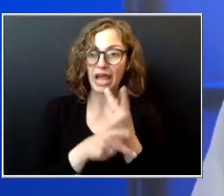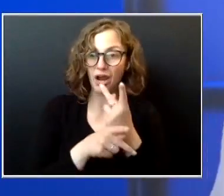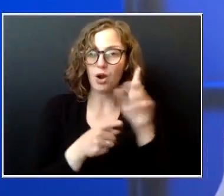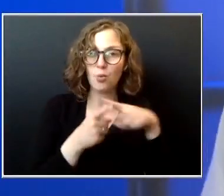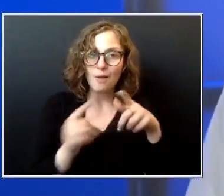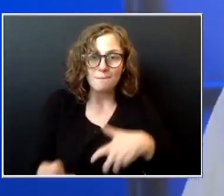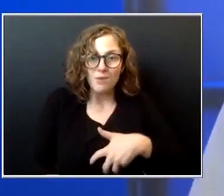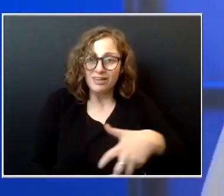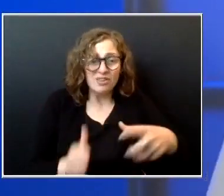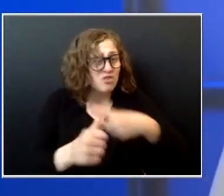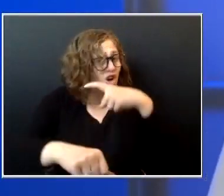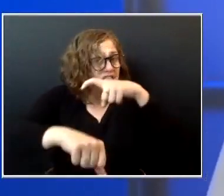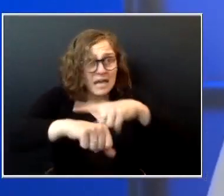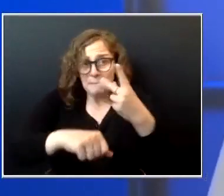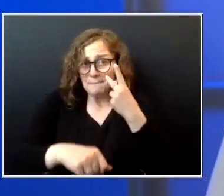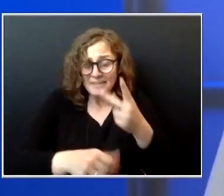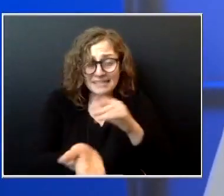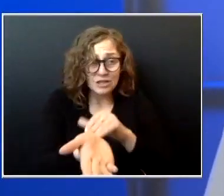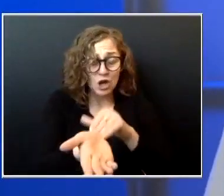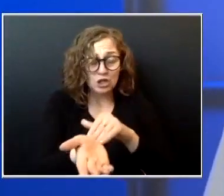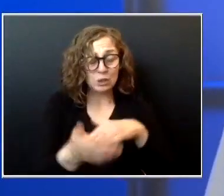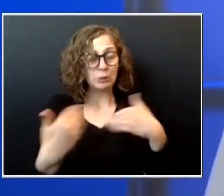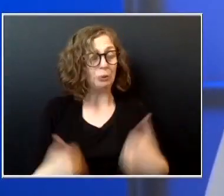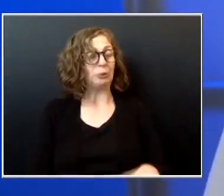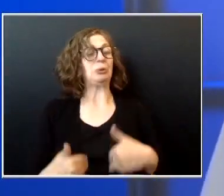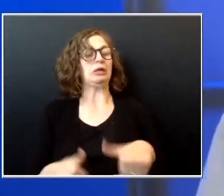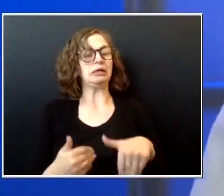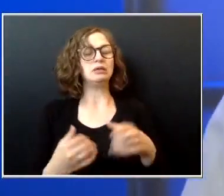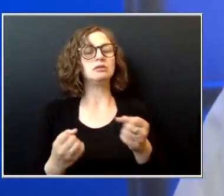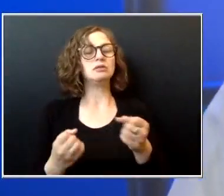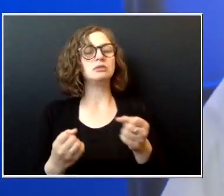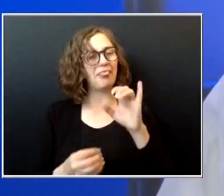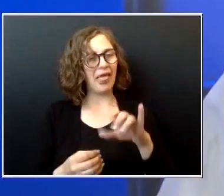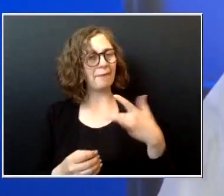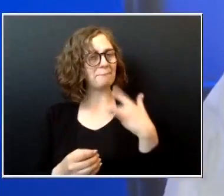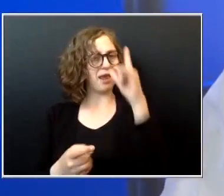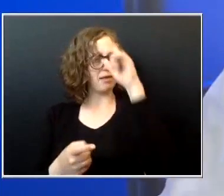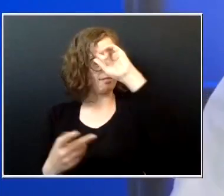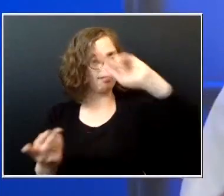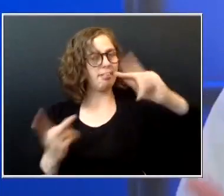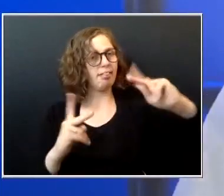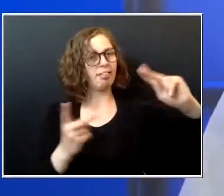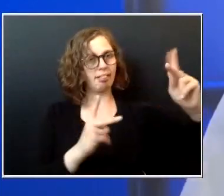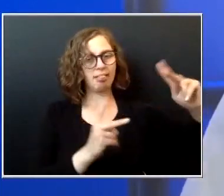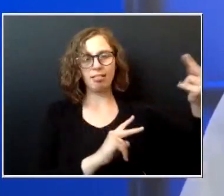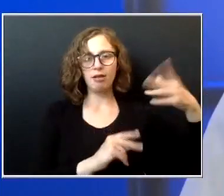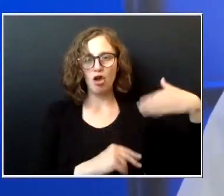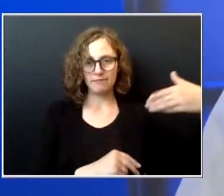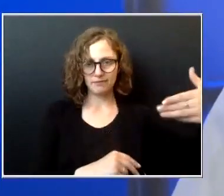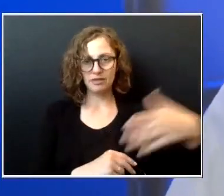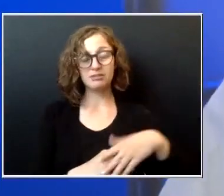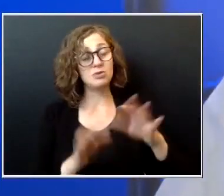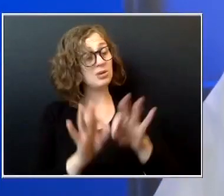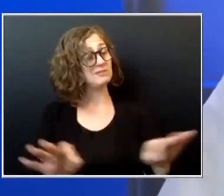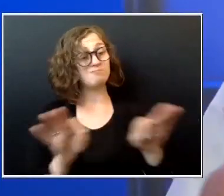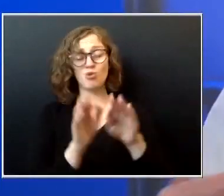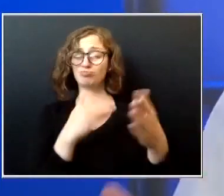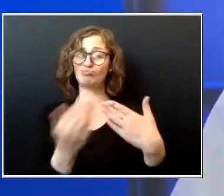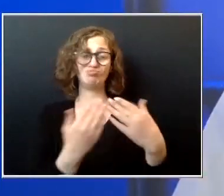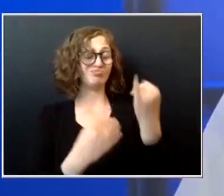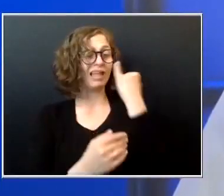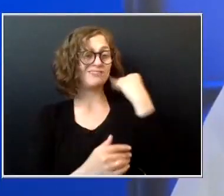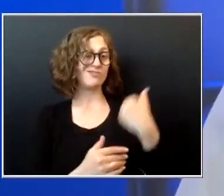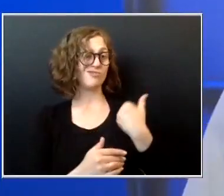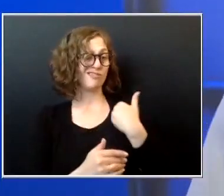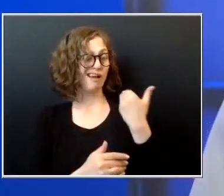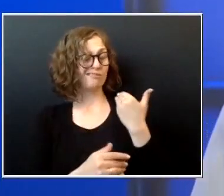provider. So I think that's another common misconception. It's important that even if you're young, that you're seeing a primary